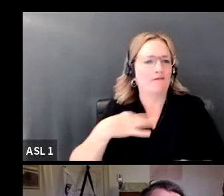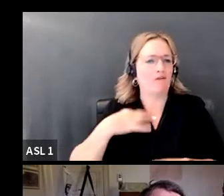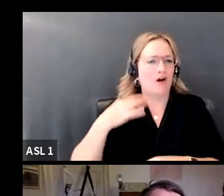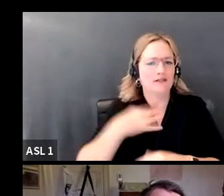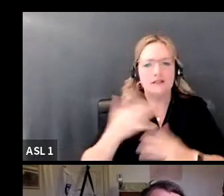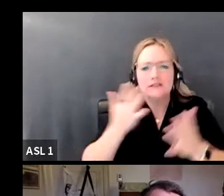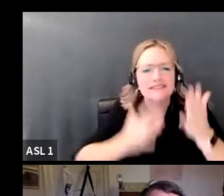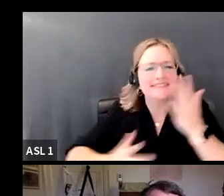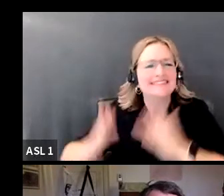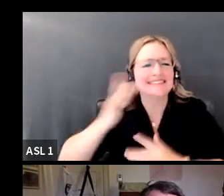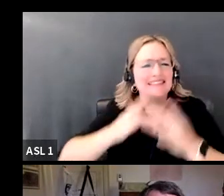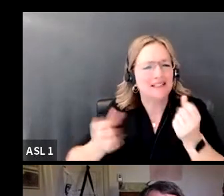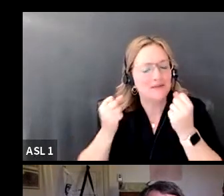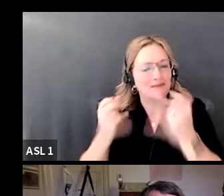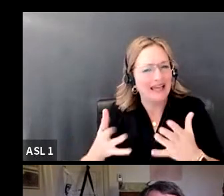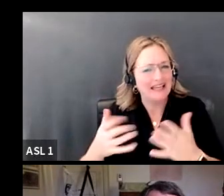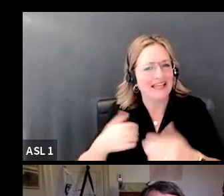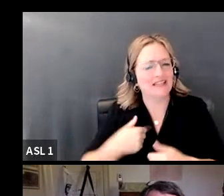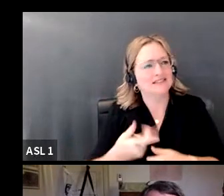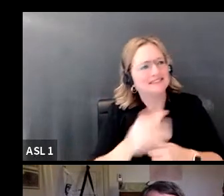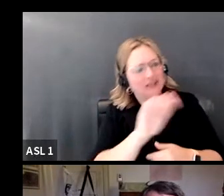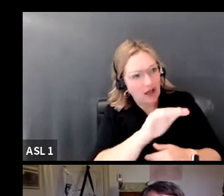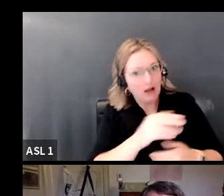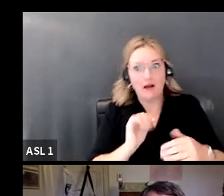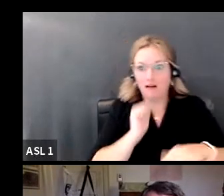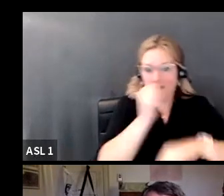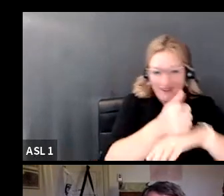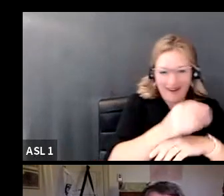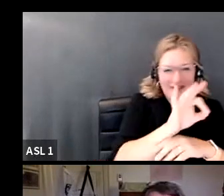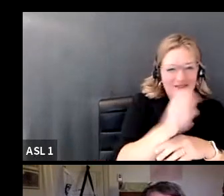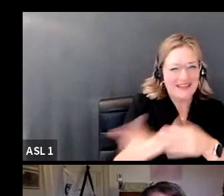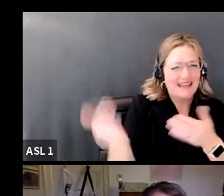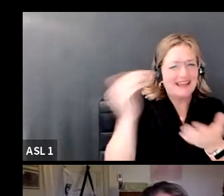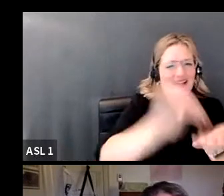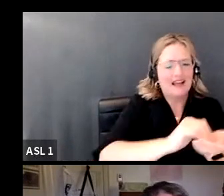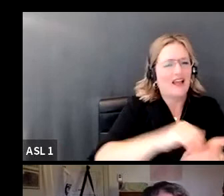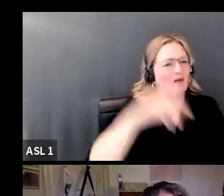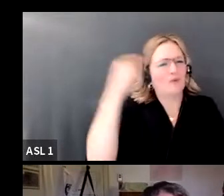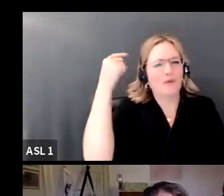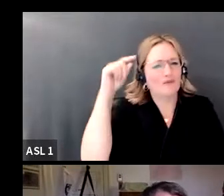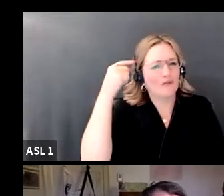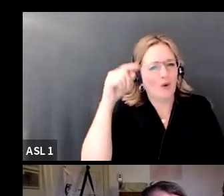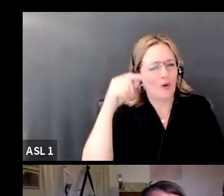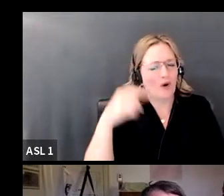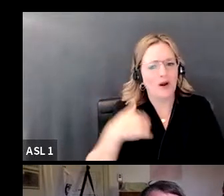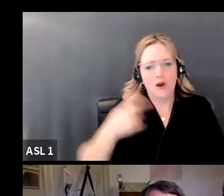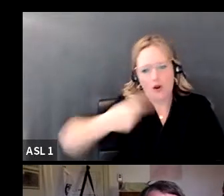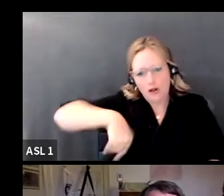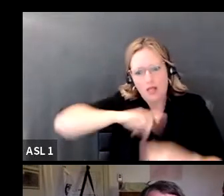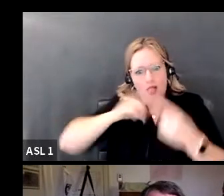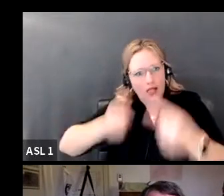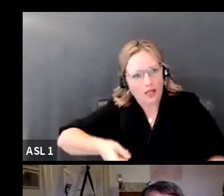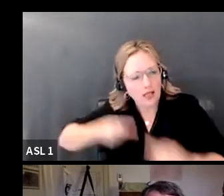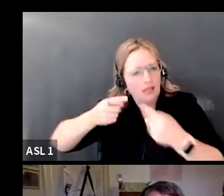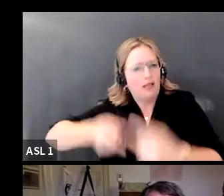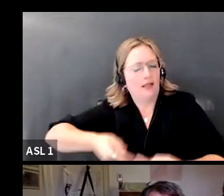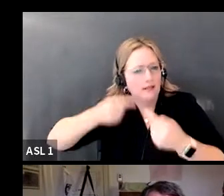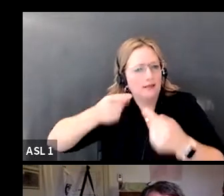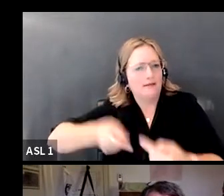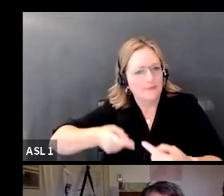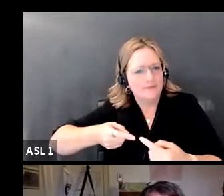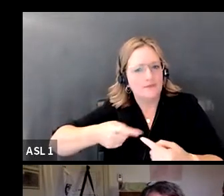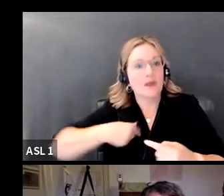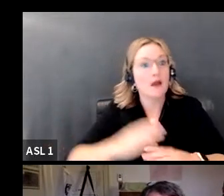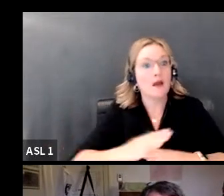to fill the gap between increasing demand for services and stagnant or reduced funding anything that serves as a barrier to